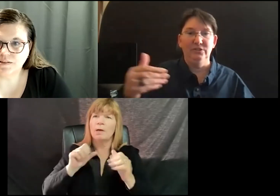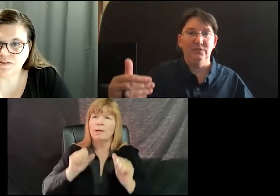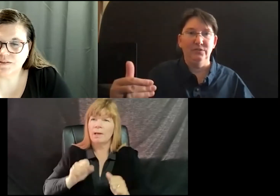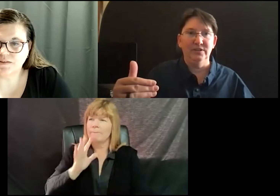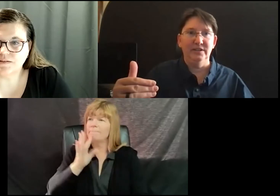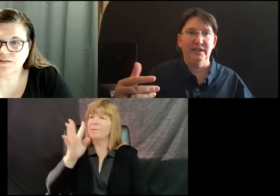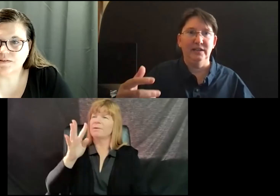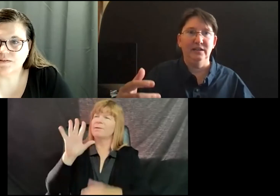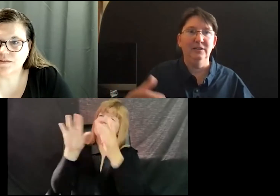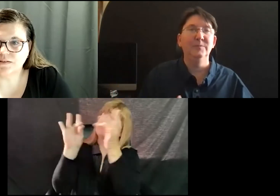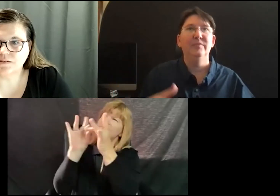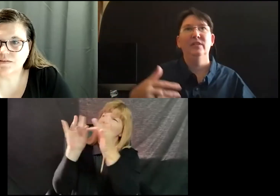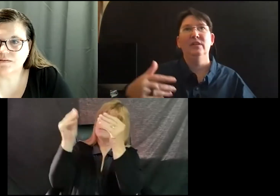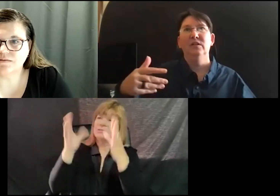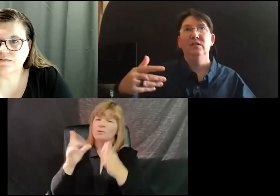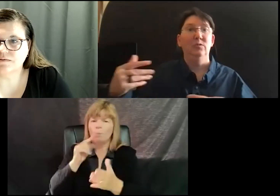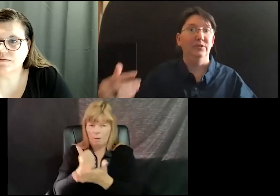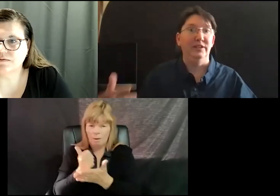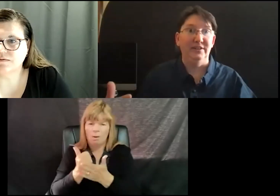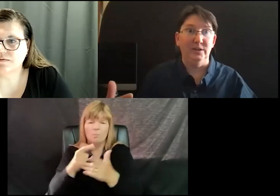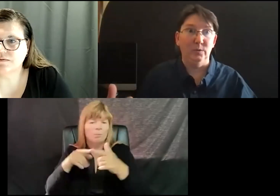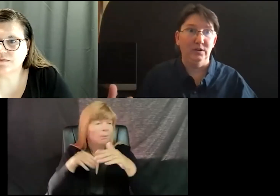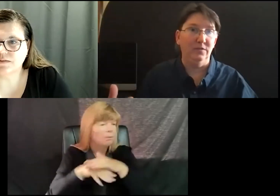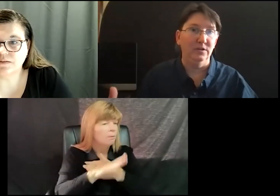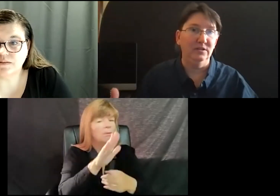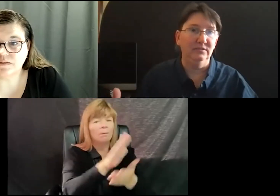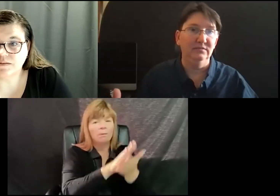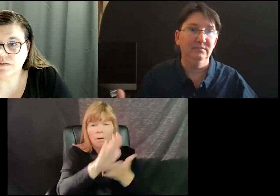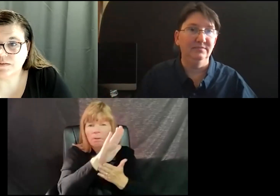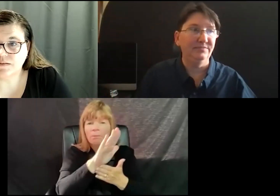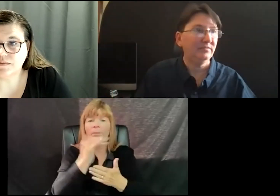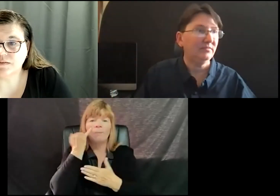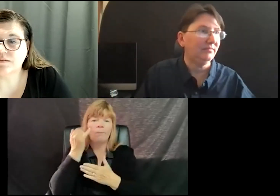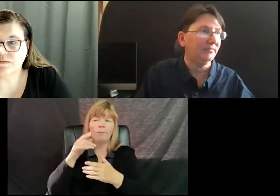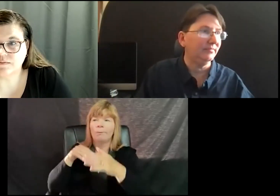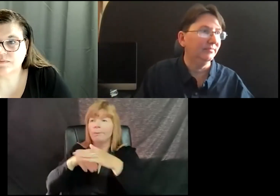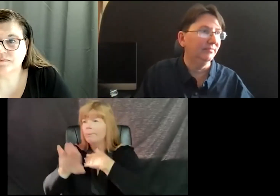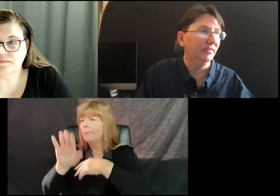college, university, or even in the workforce.